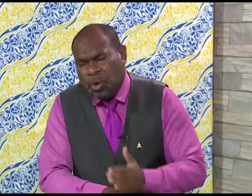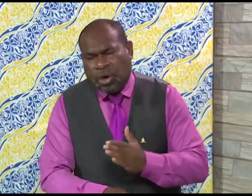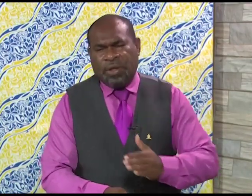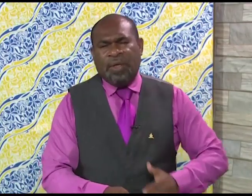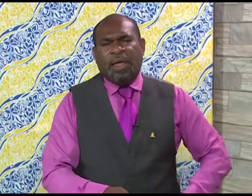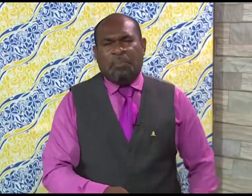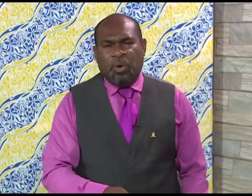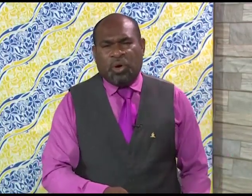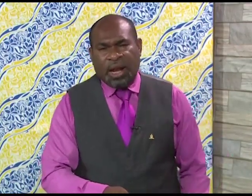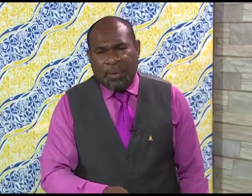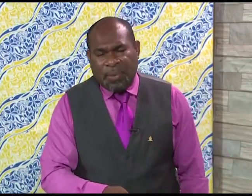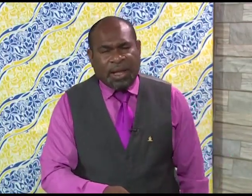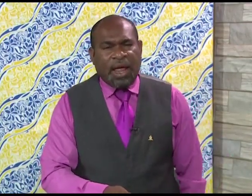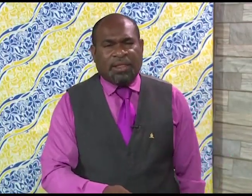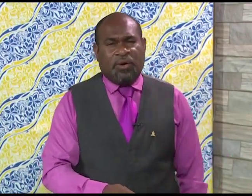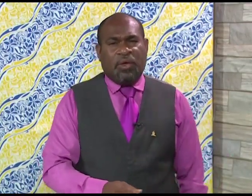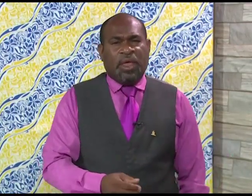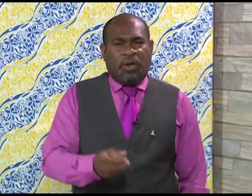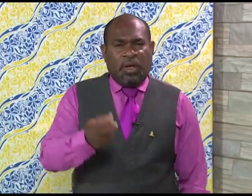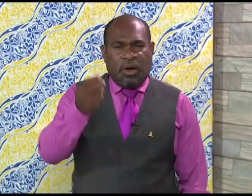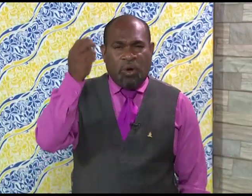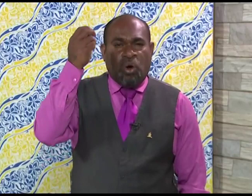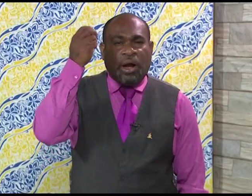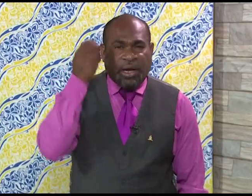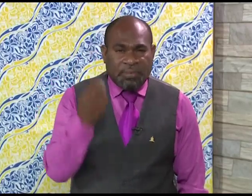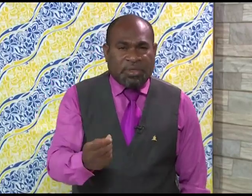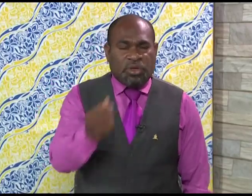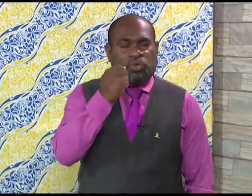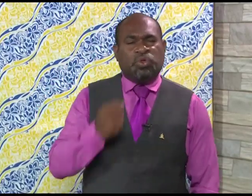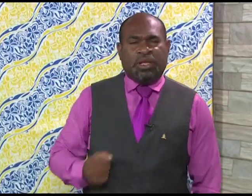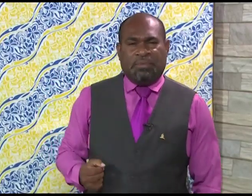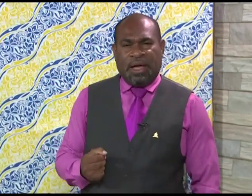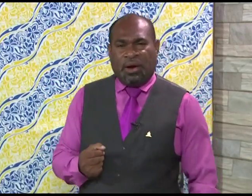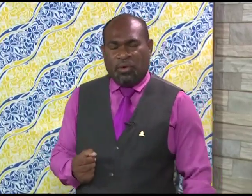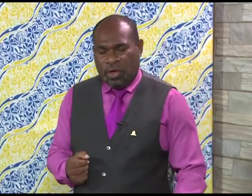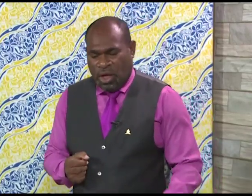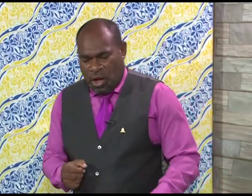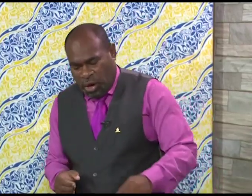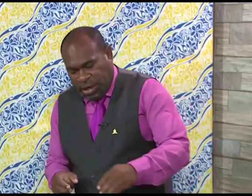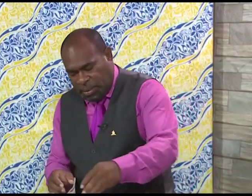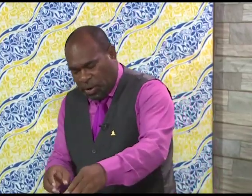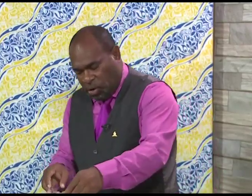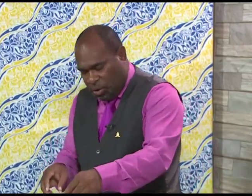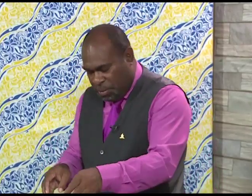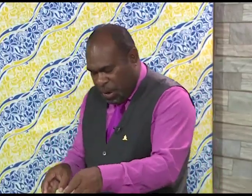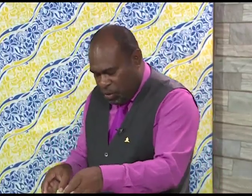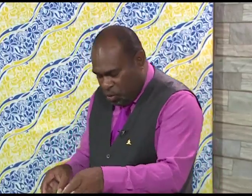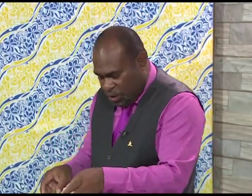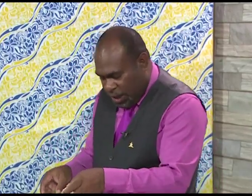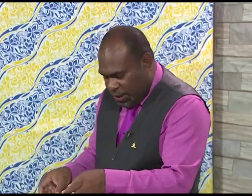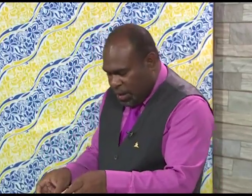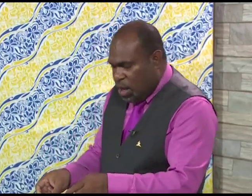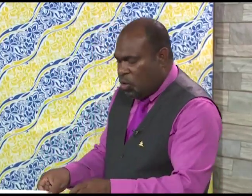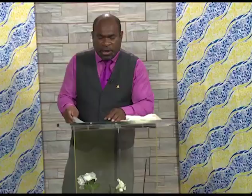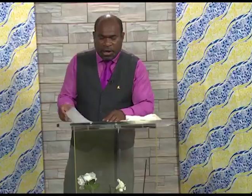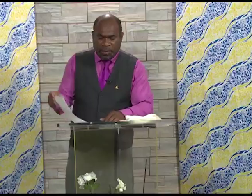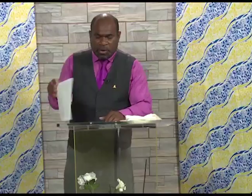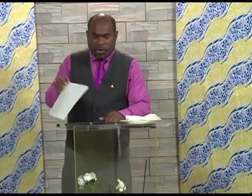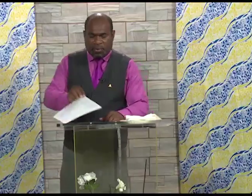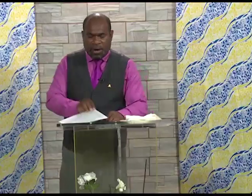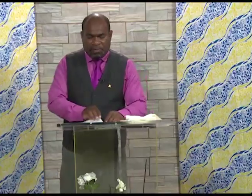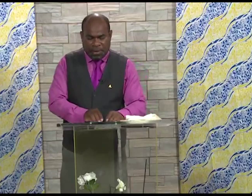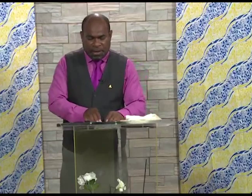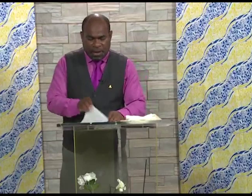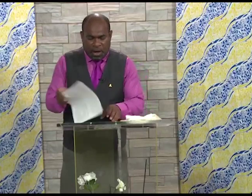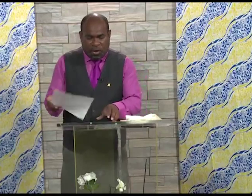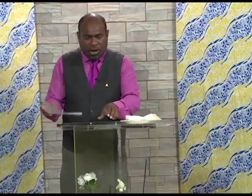ve bogi meu kilava kilatigo no eu au gadrevi tisundi na bagalo Aw gandreba no no de viva koko taki. Aw gandreba no